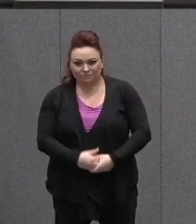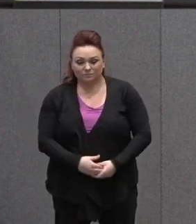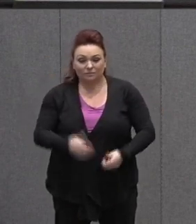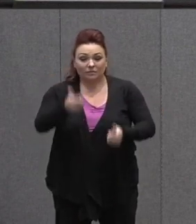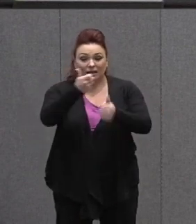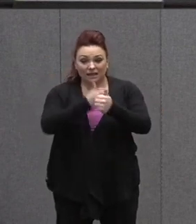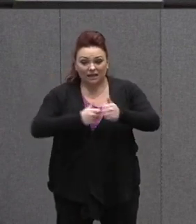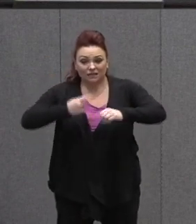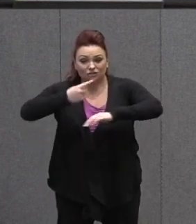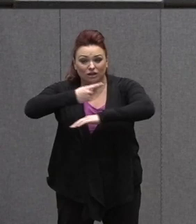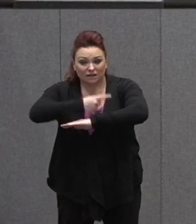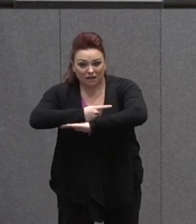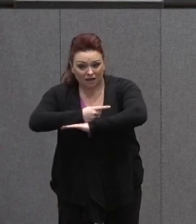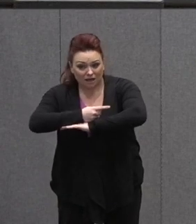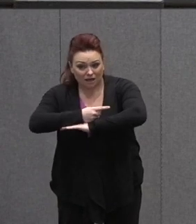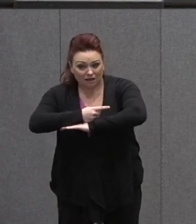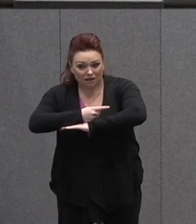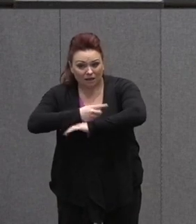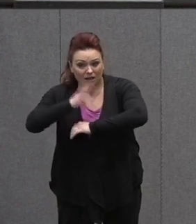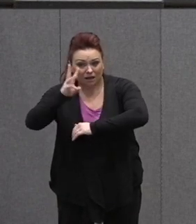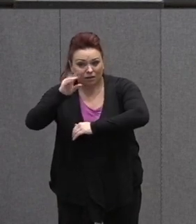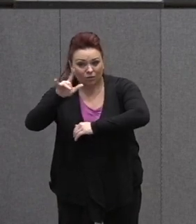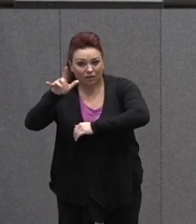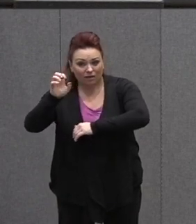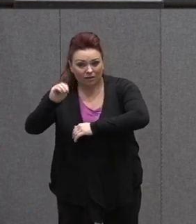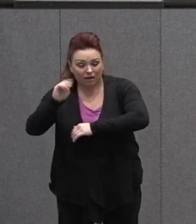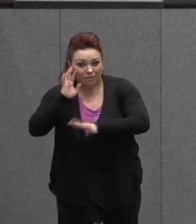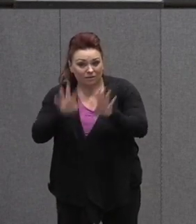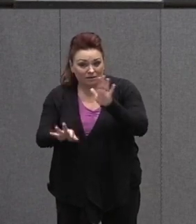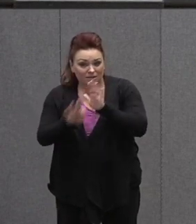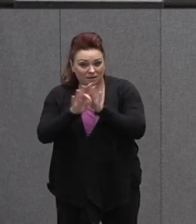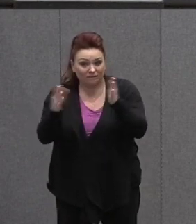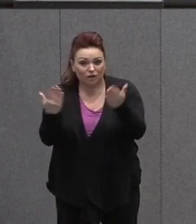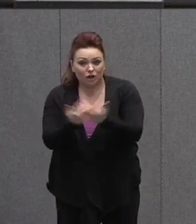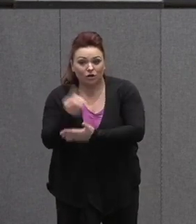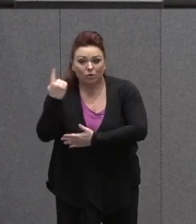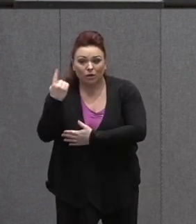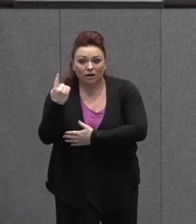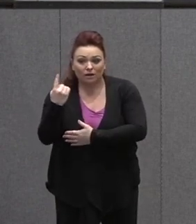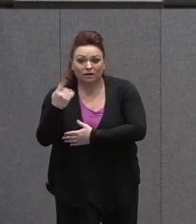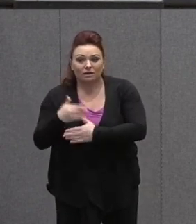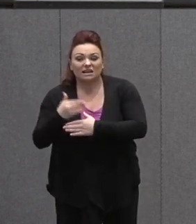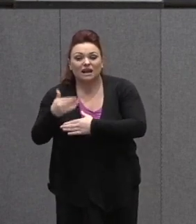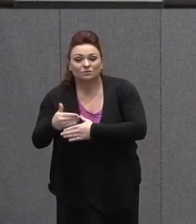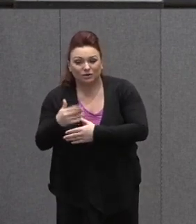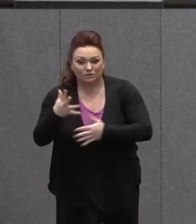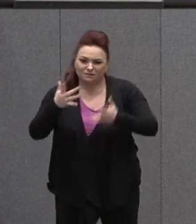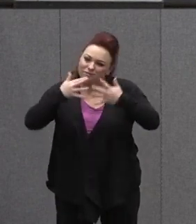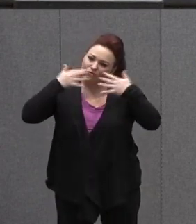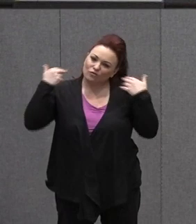Each day, William discovered a new topiary. Next was a friendly ant rabbit,